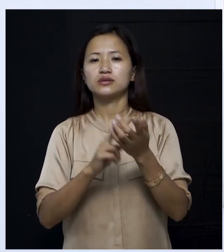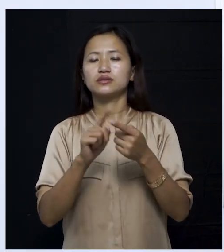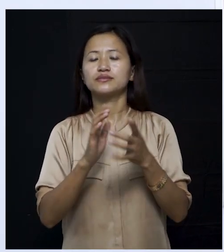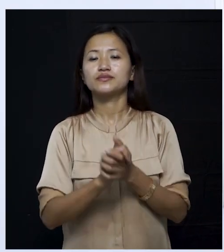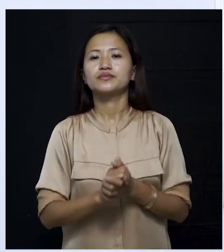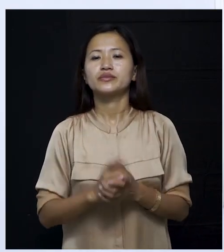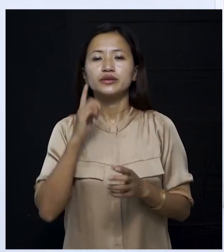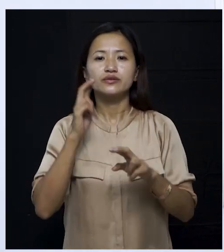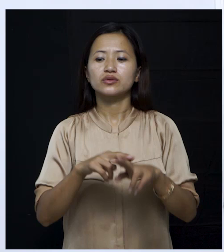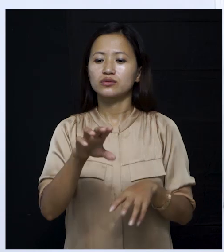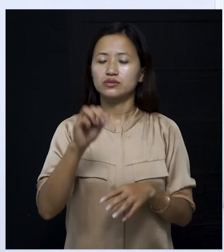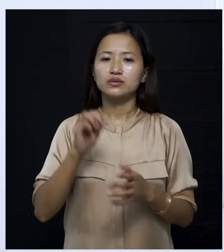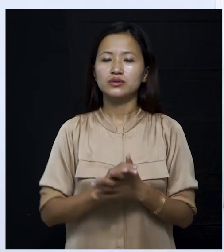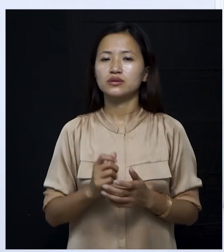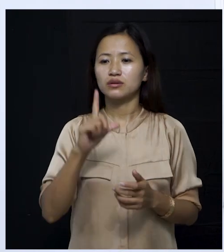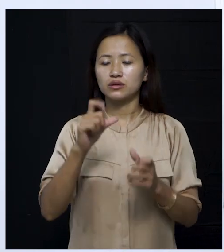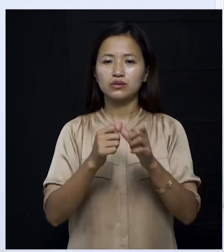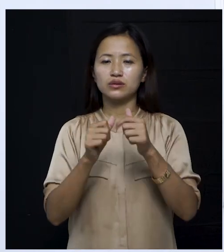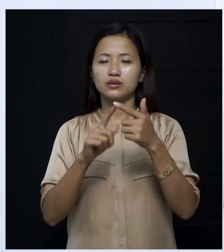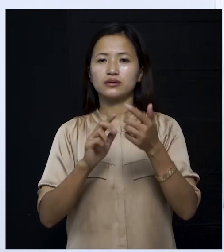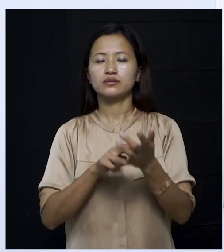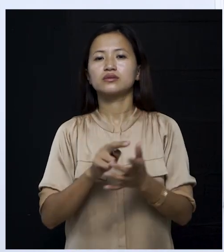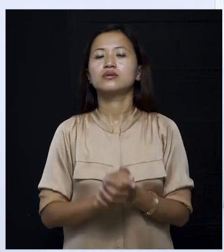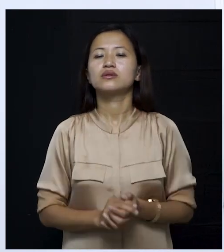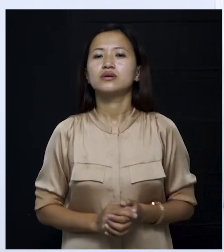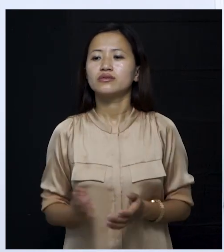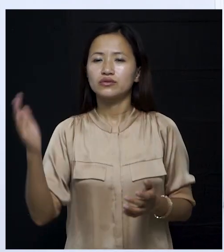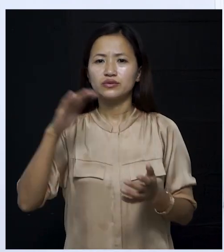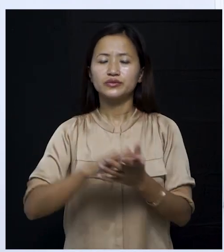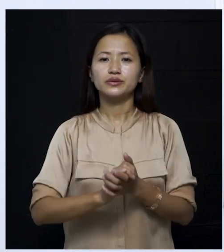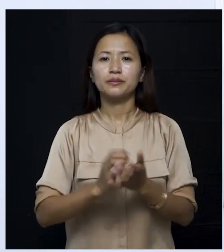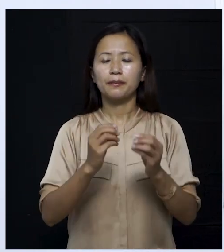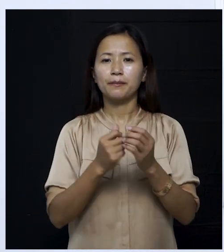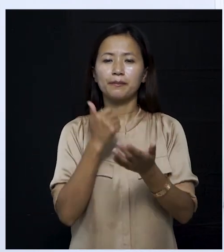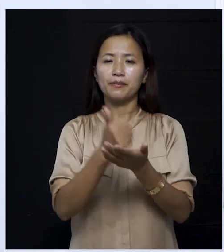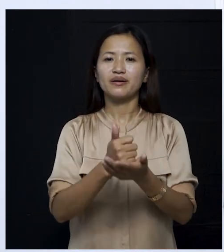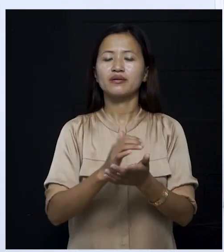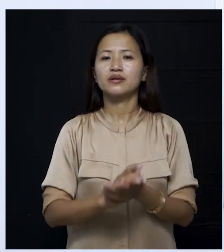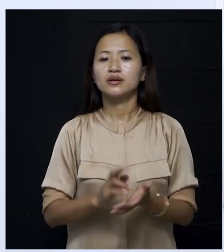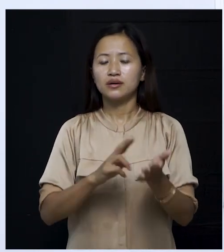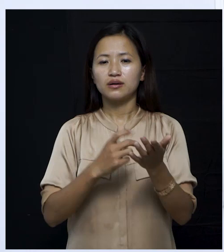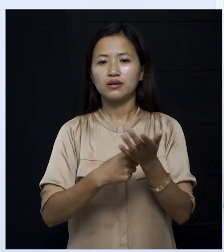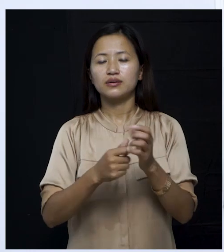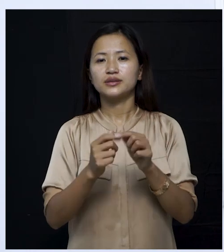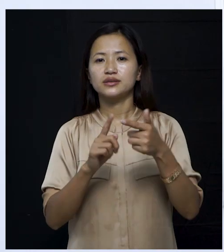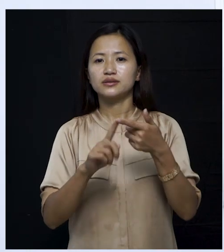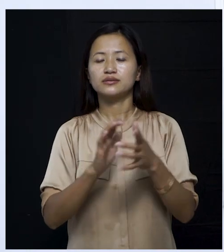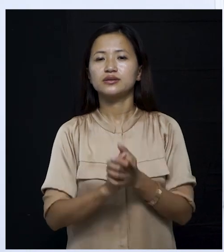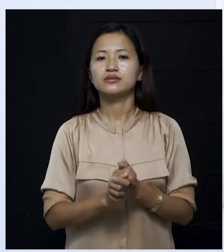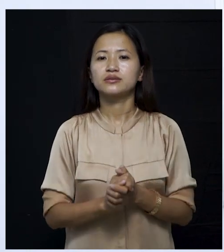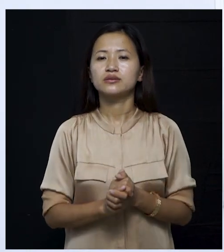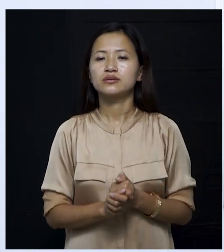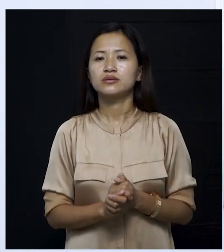the if you are to take loan, okay, if you are to take loan from the bank, what happens here is the rate. Okay, here it's